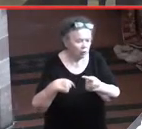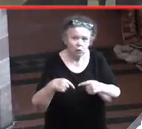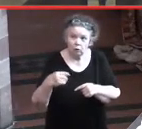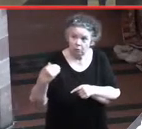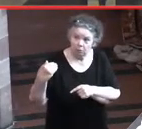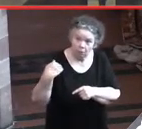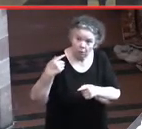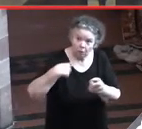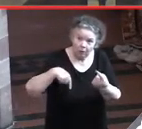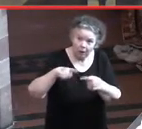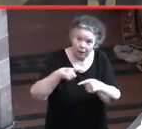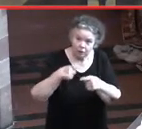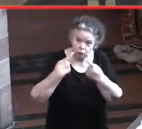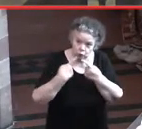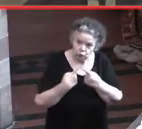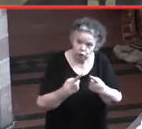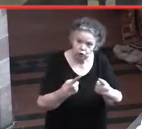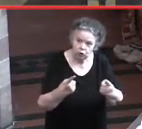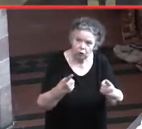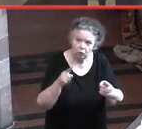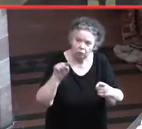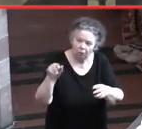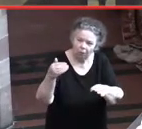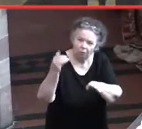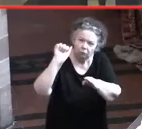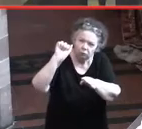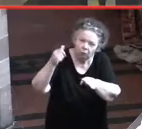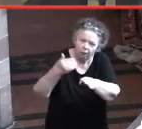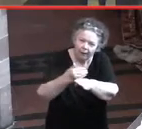your acts of mercy and love.